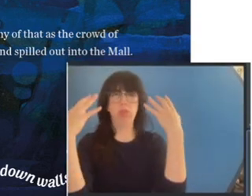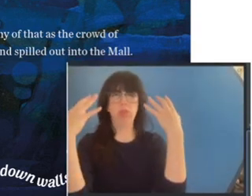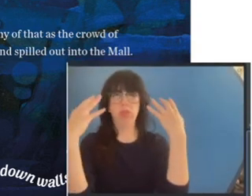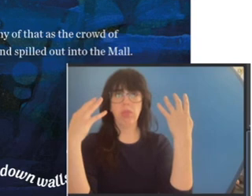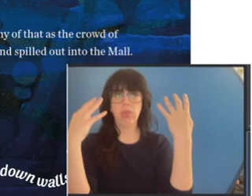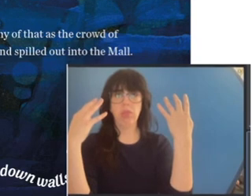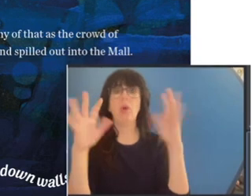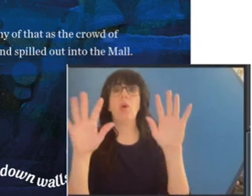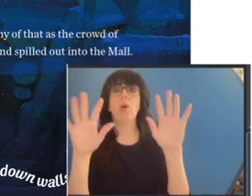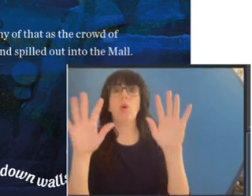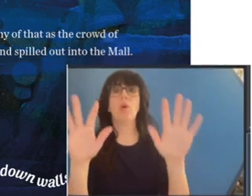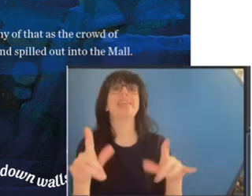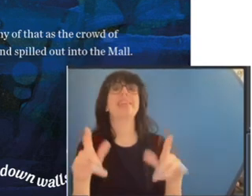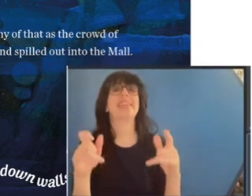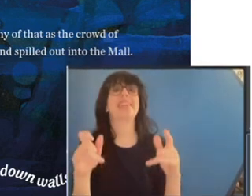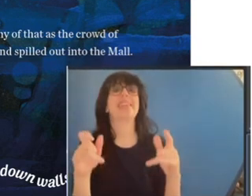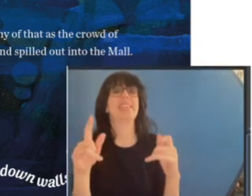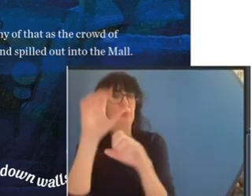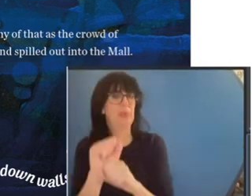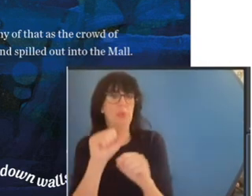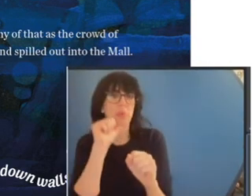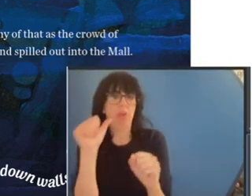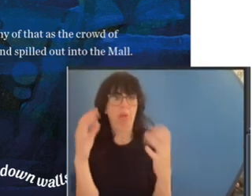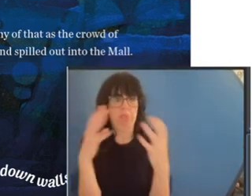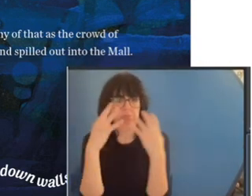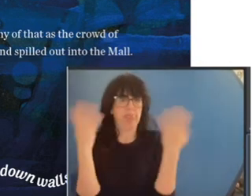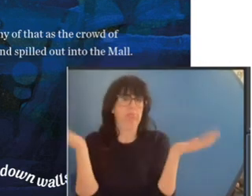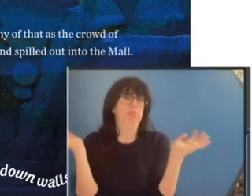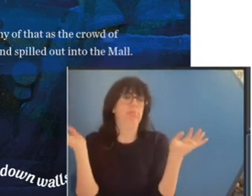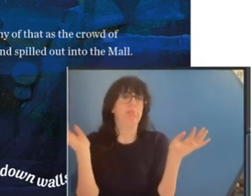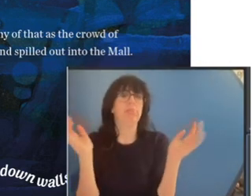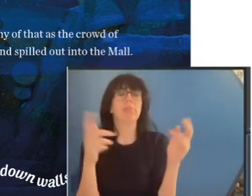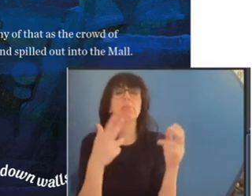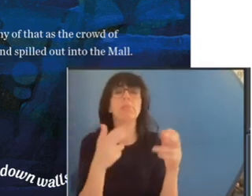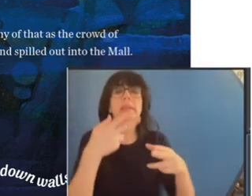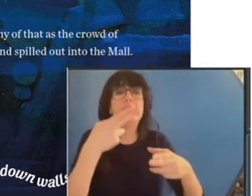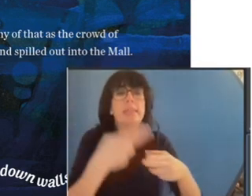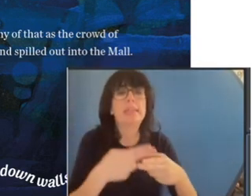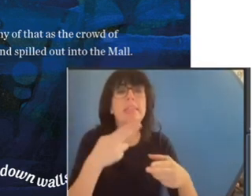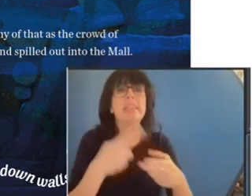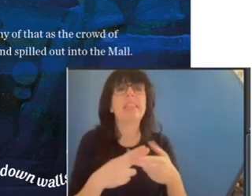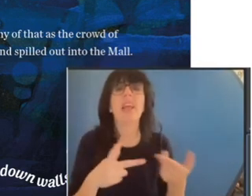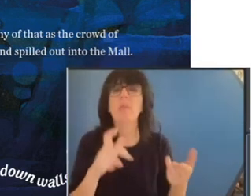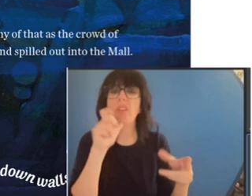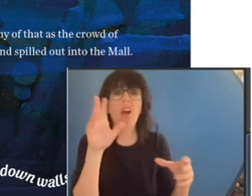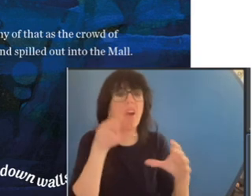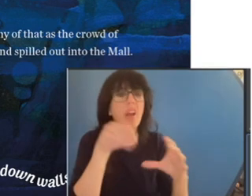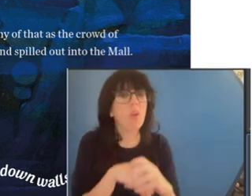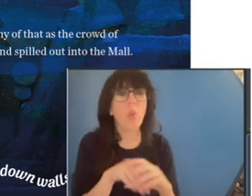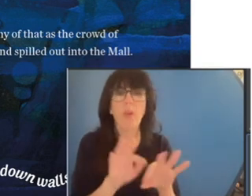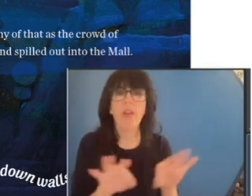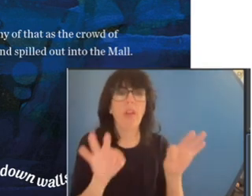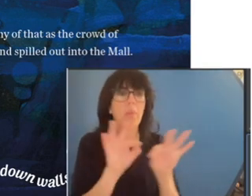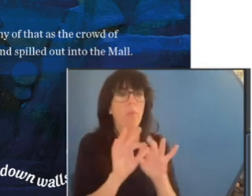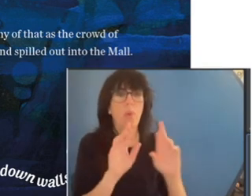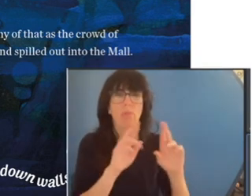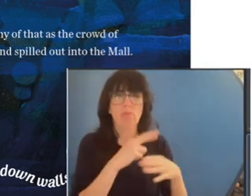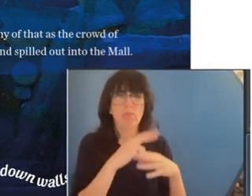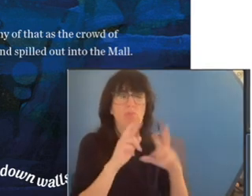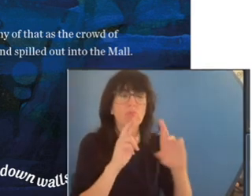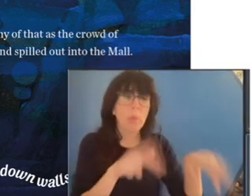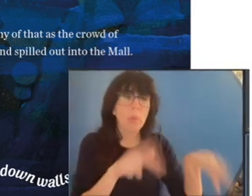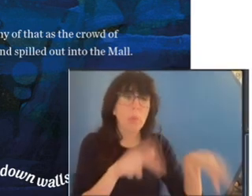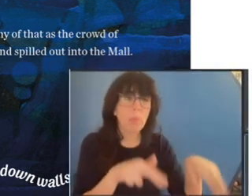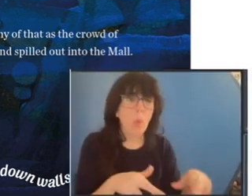not being in the spotlight. His name had been left off important reports he had co-authored. He had been a